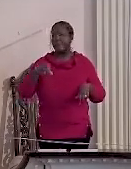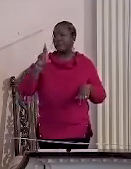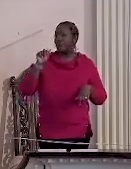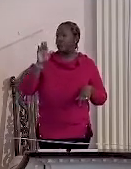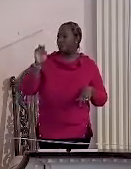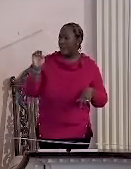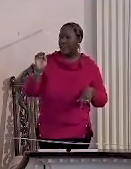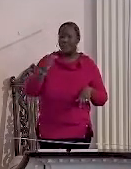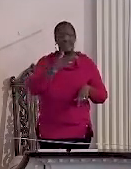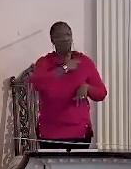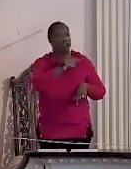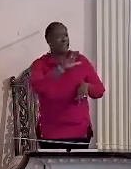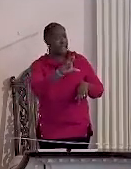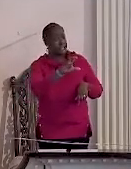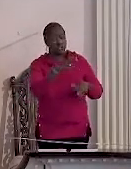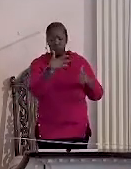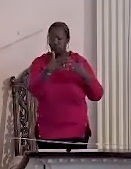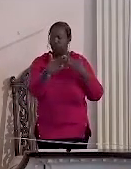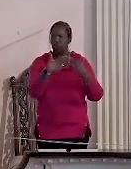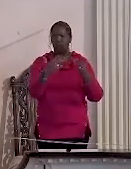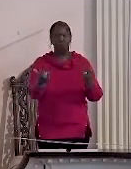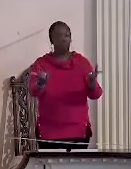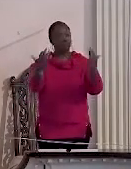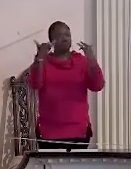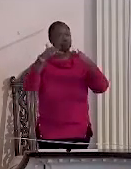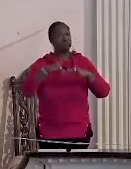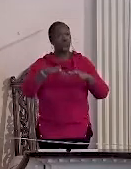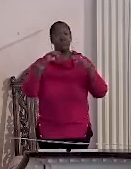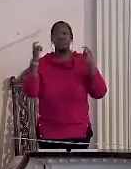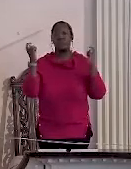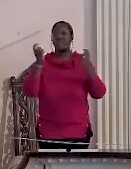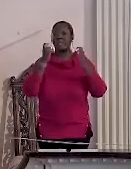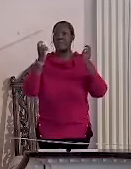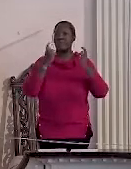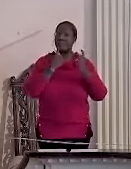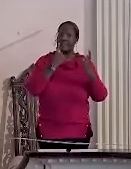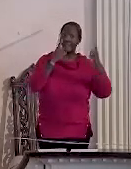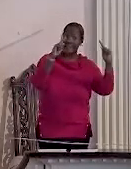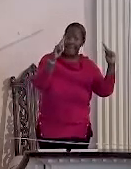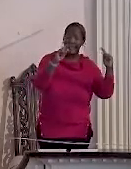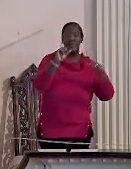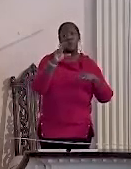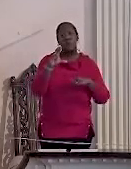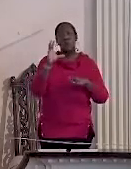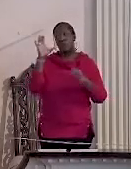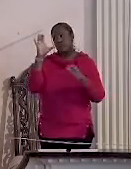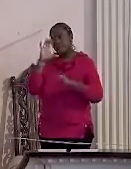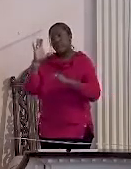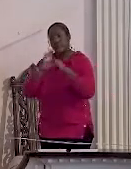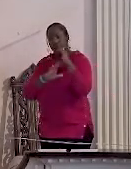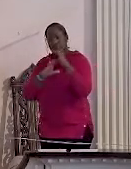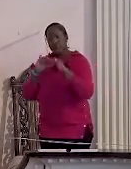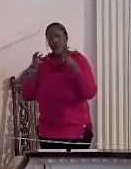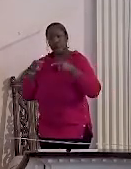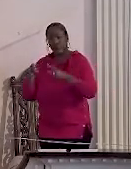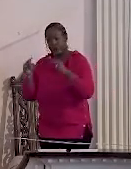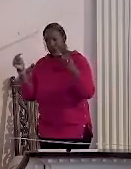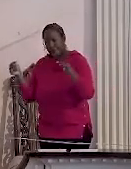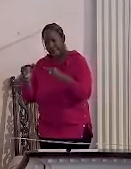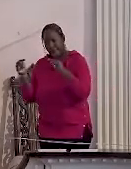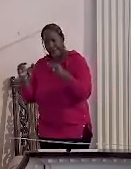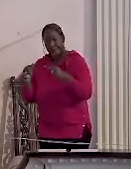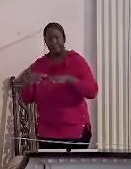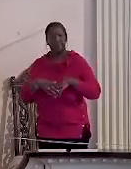and religion. We gather to celebrate our successes with others or to seek comfort when in pain.